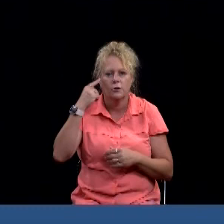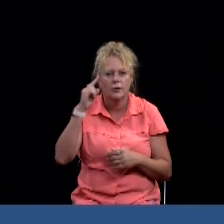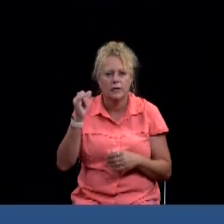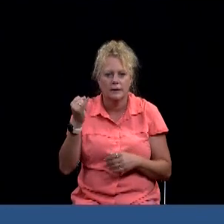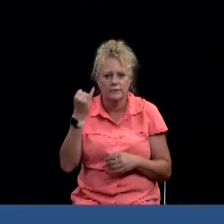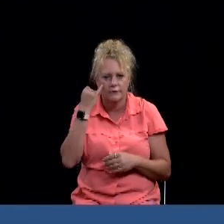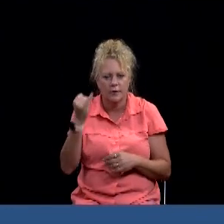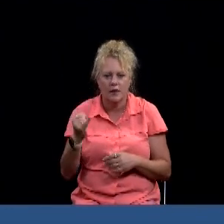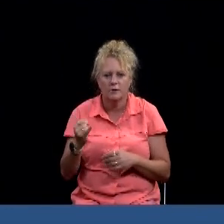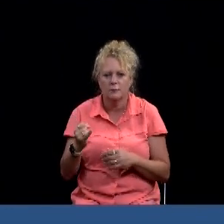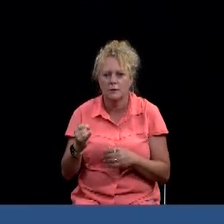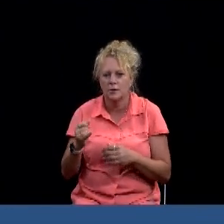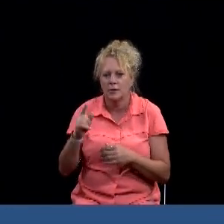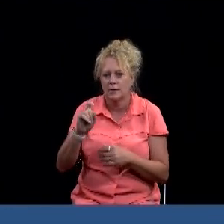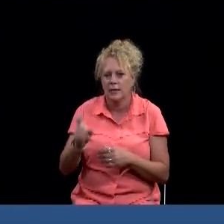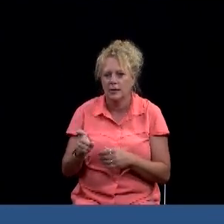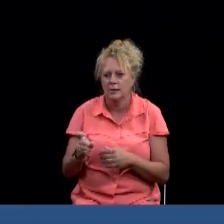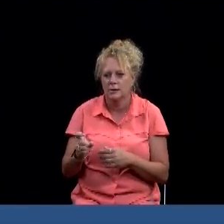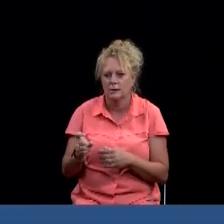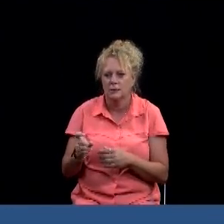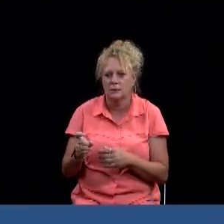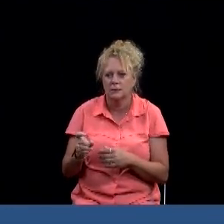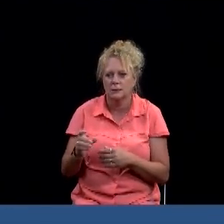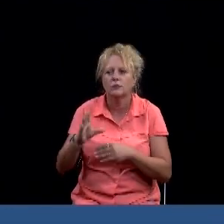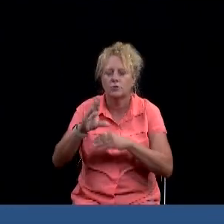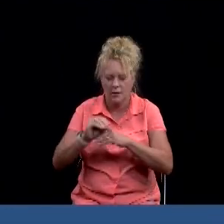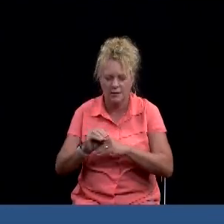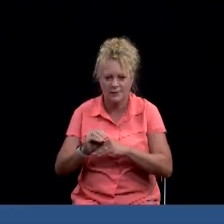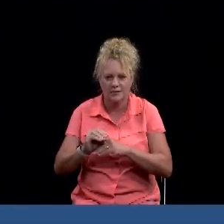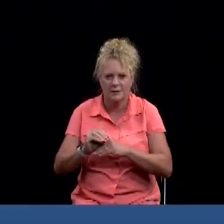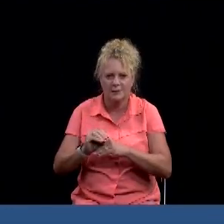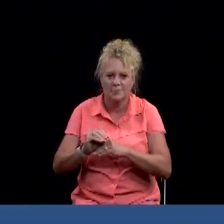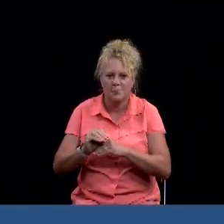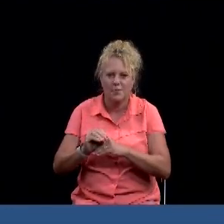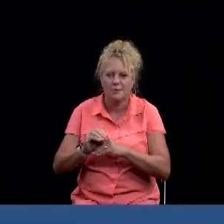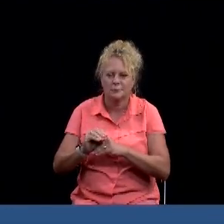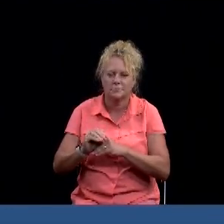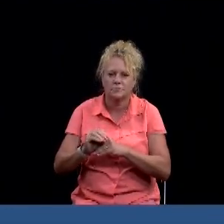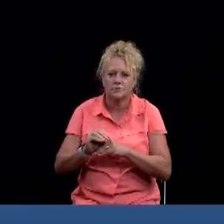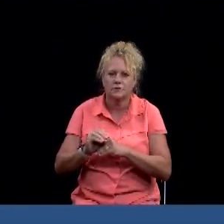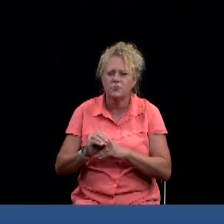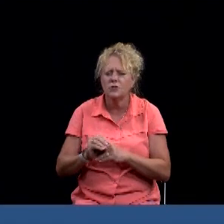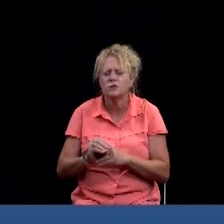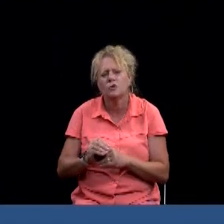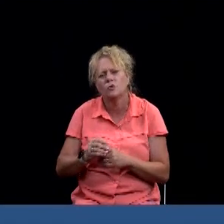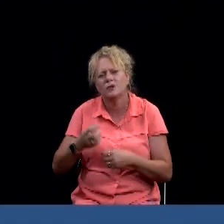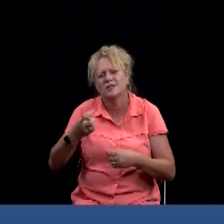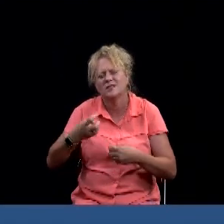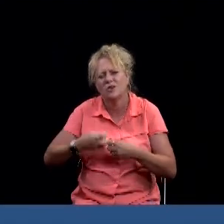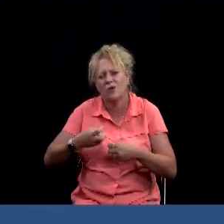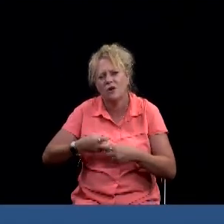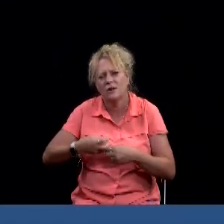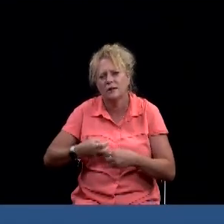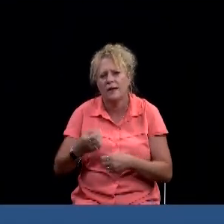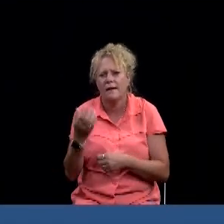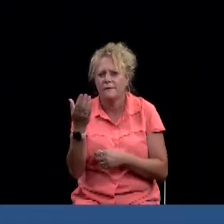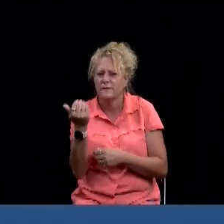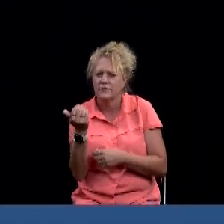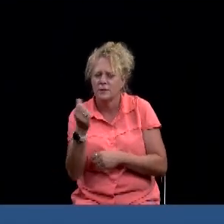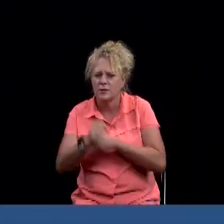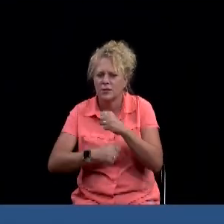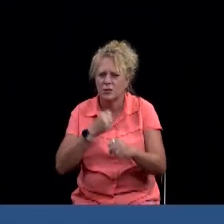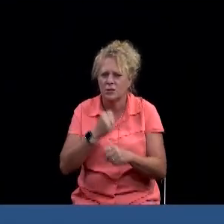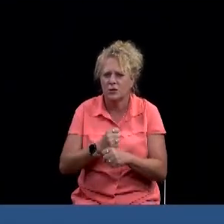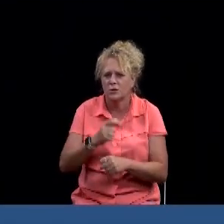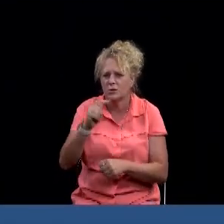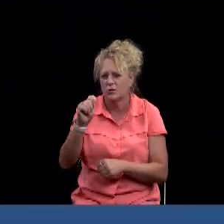on these deals to have a 15-year term, basically, at which point then the tax credit